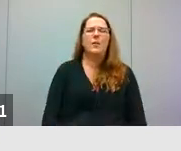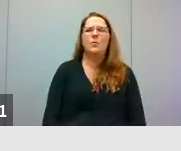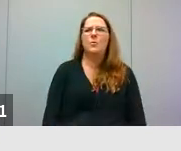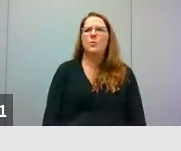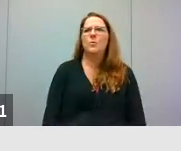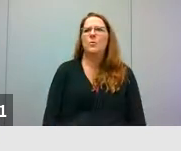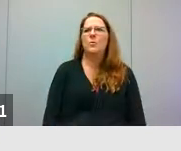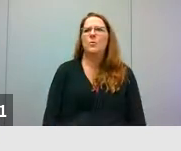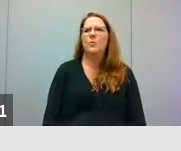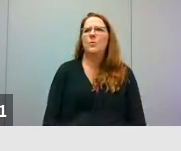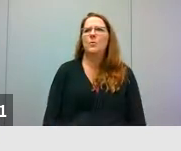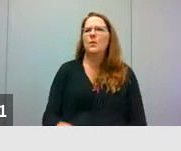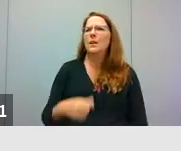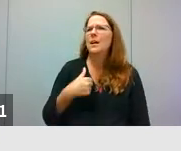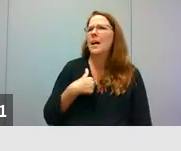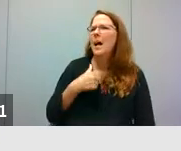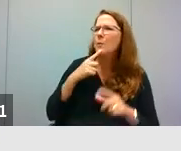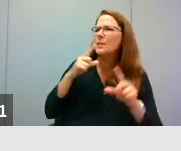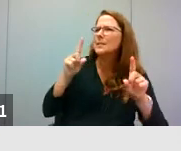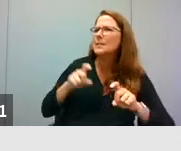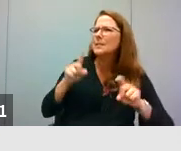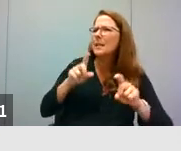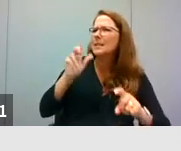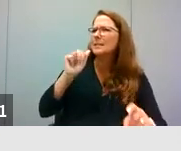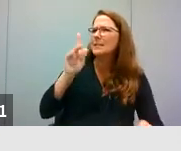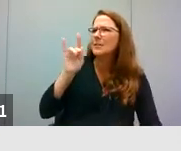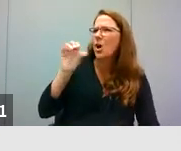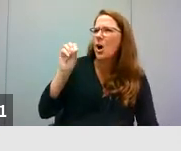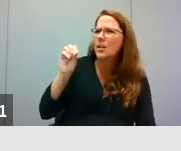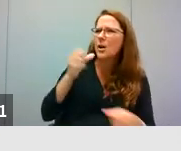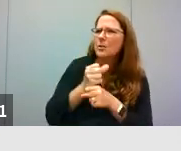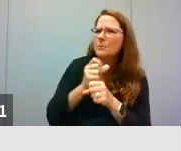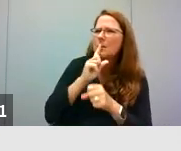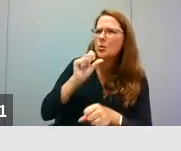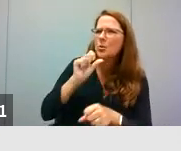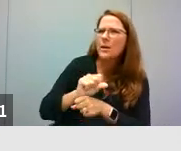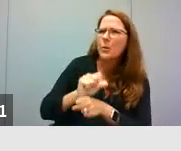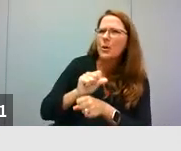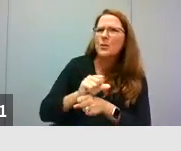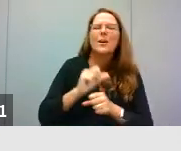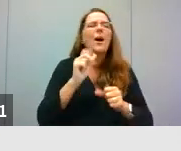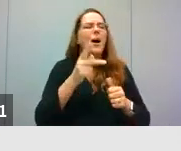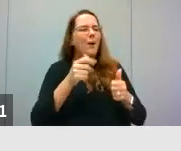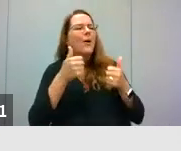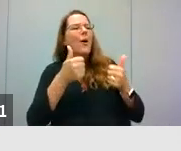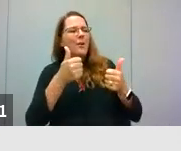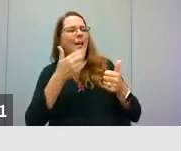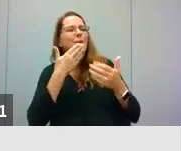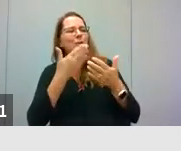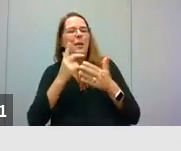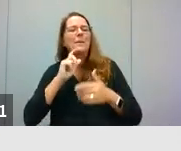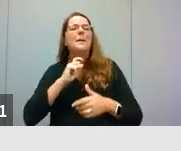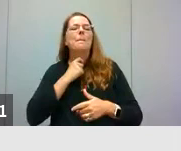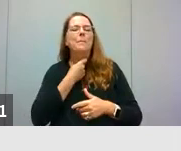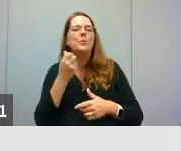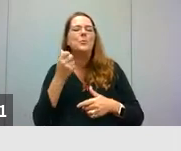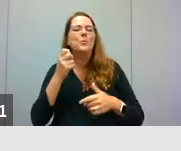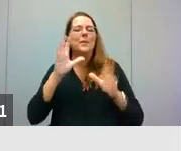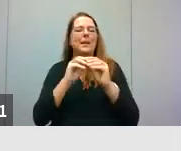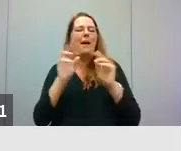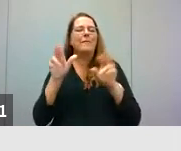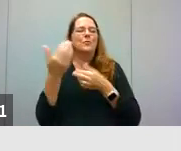I was actually testing my audio to make sure it worked. Oh, okay, cool deal. I'm gonna mute back the conference room, but if